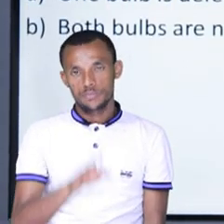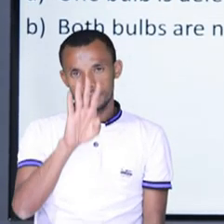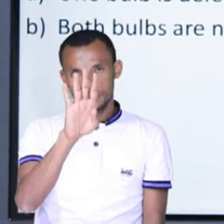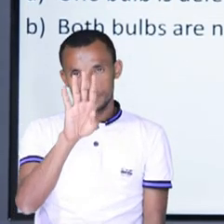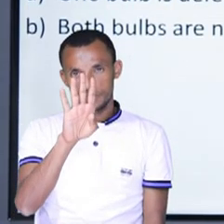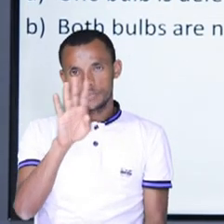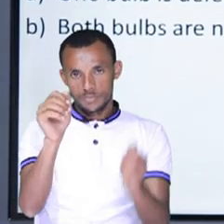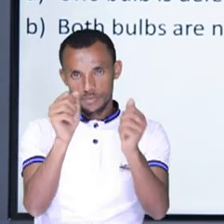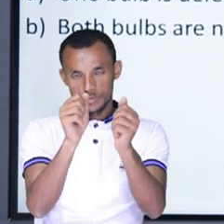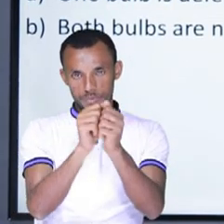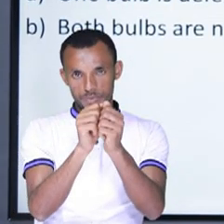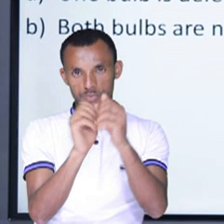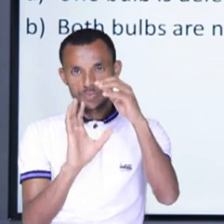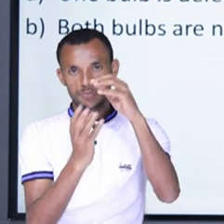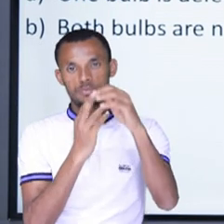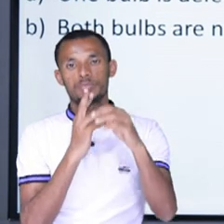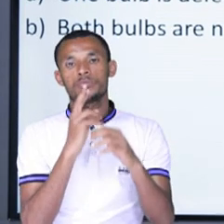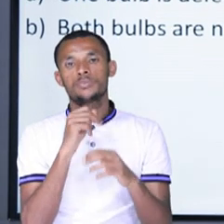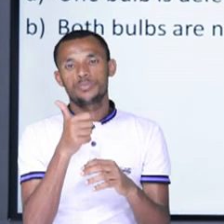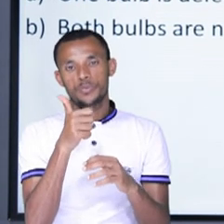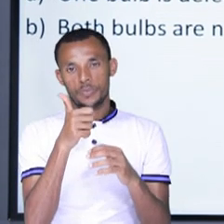B, both bulbs are not defective.